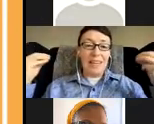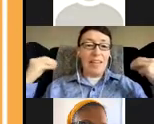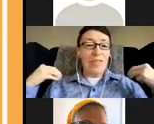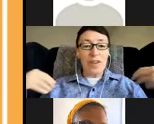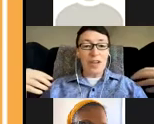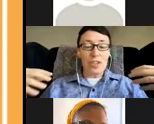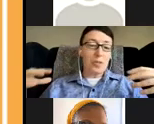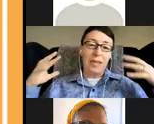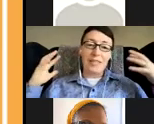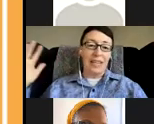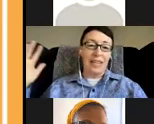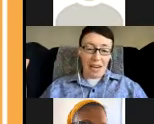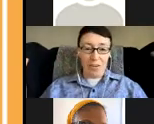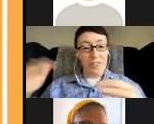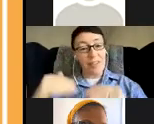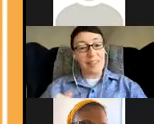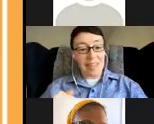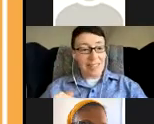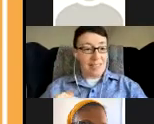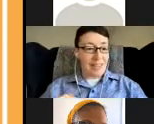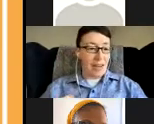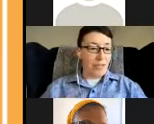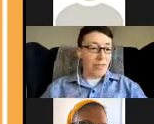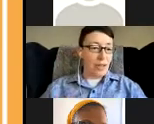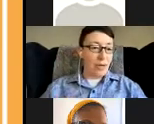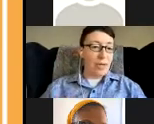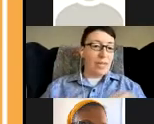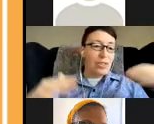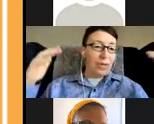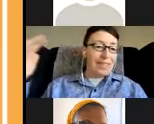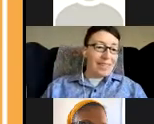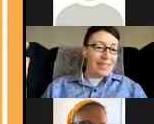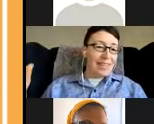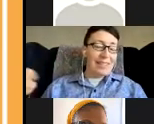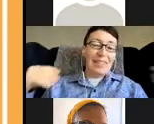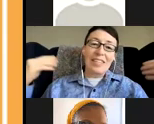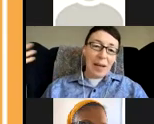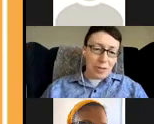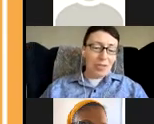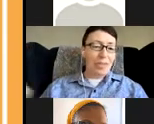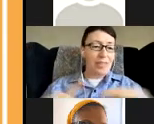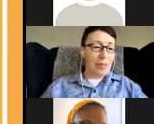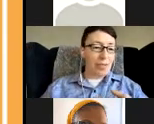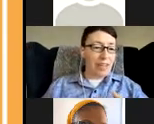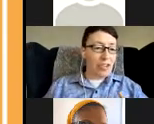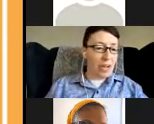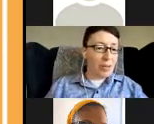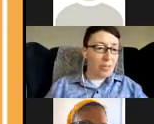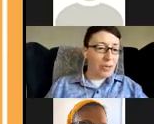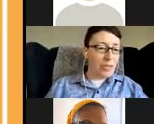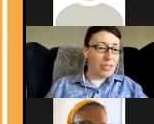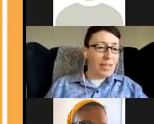and it functions by setting standards that states then have to follow. So it does things, it attempts to do things like prevent